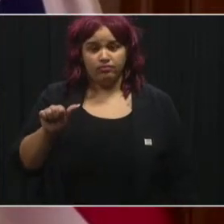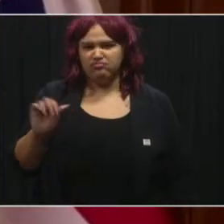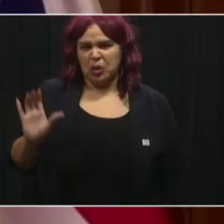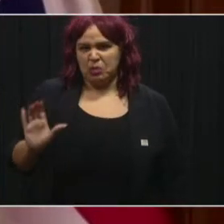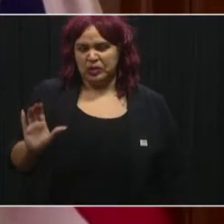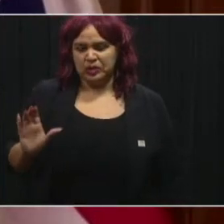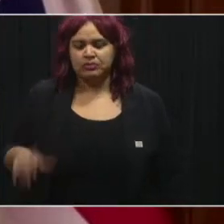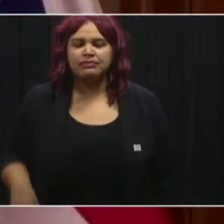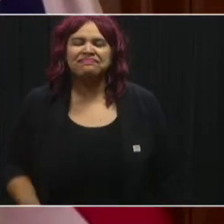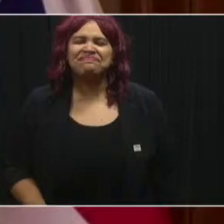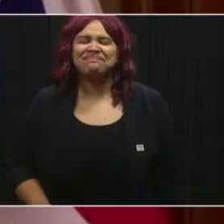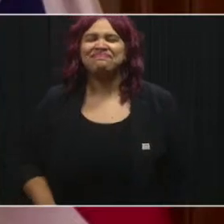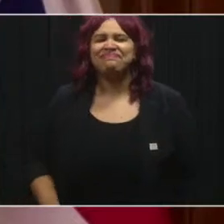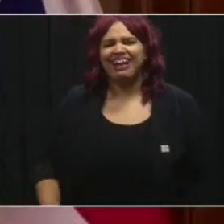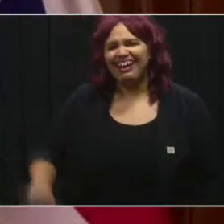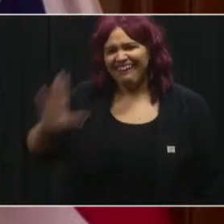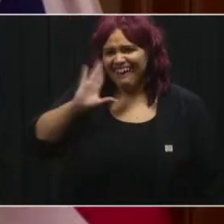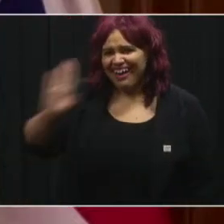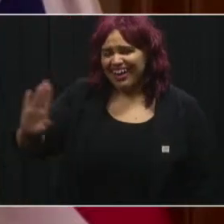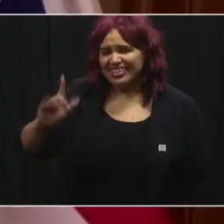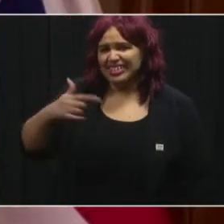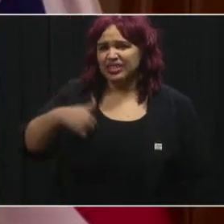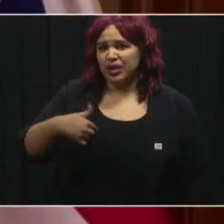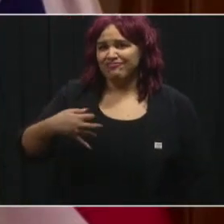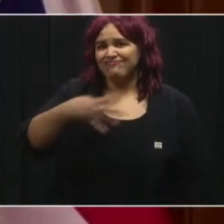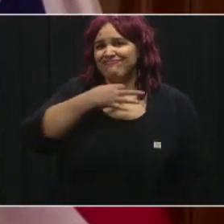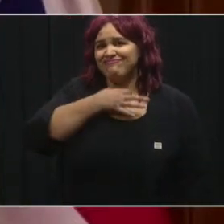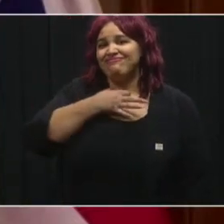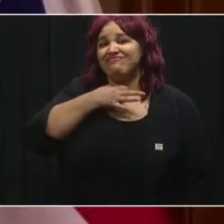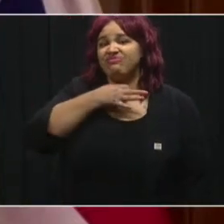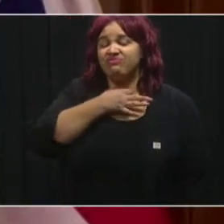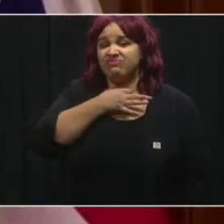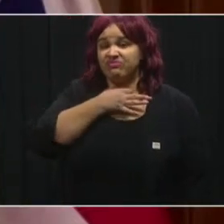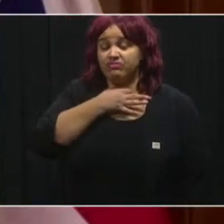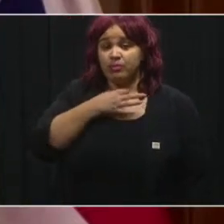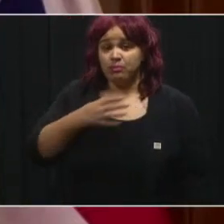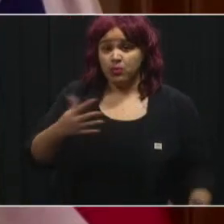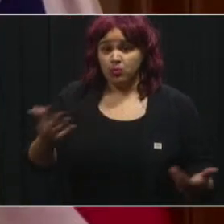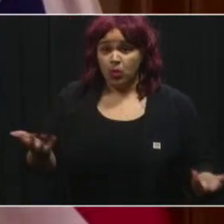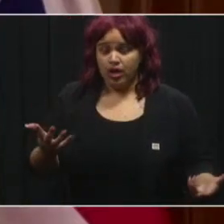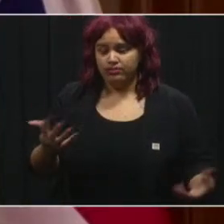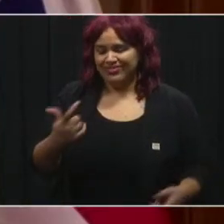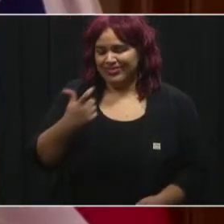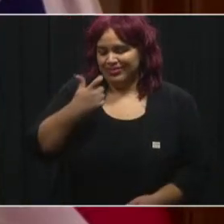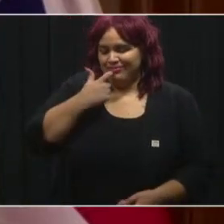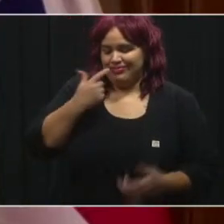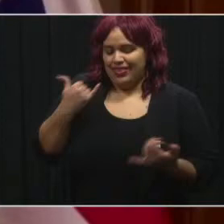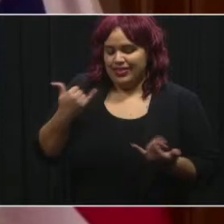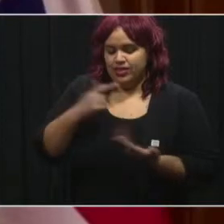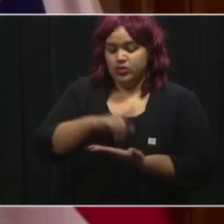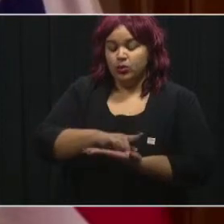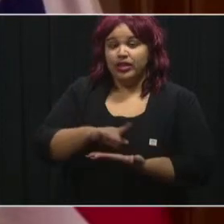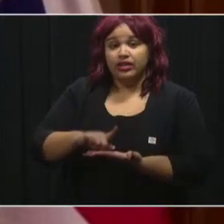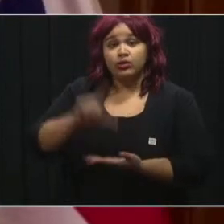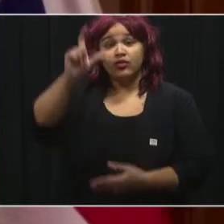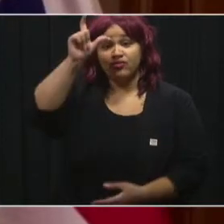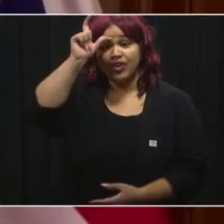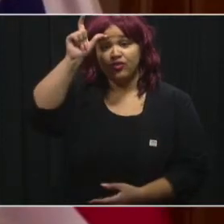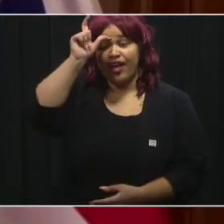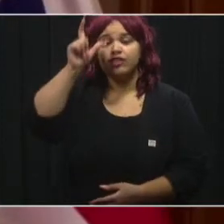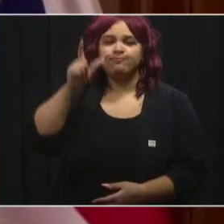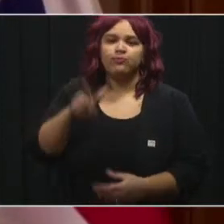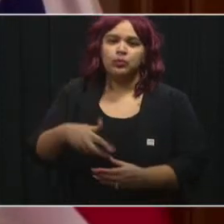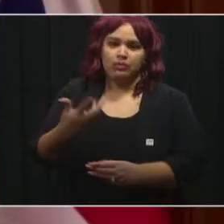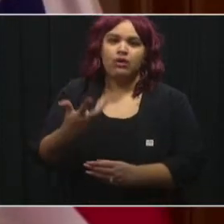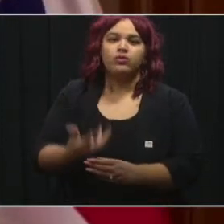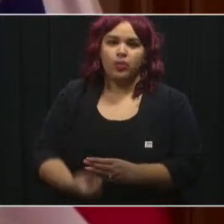afternoon. My question is regarding the firefighter who passed away here in Columbus this week. Columbus had a firefighter